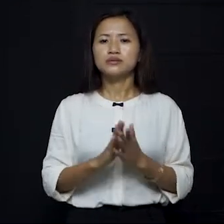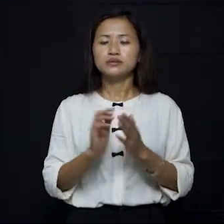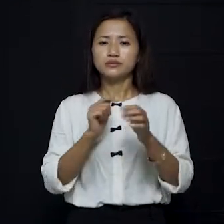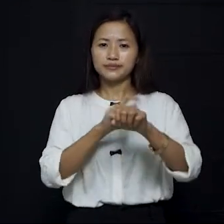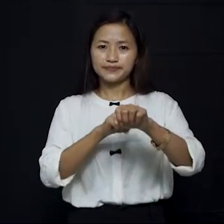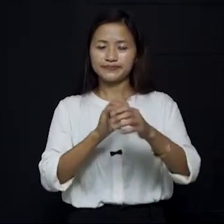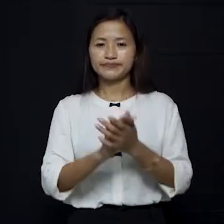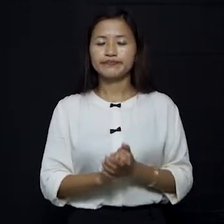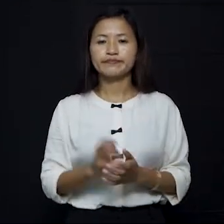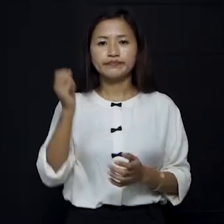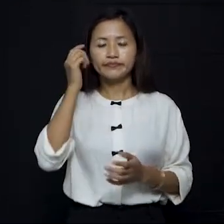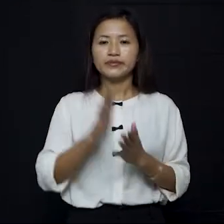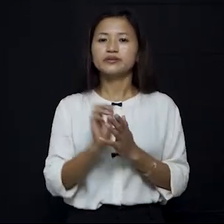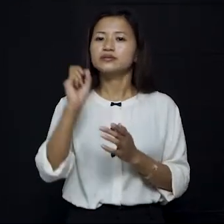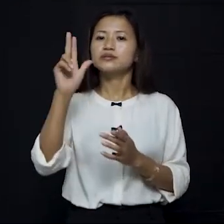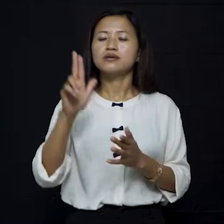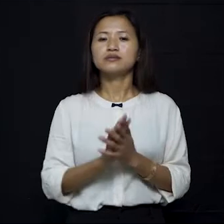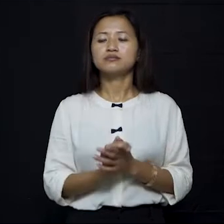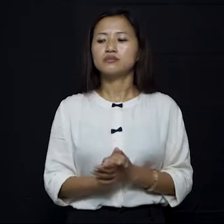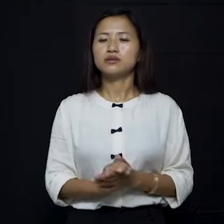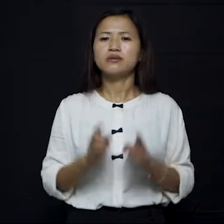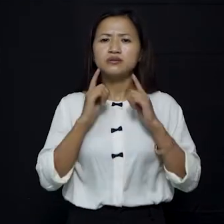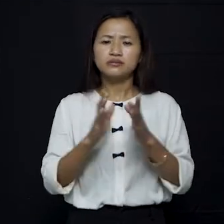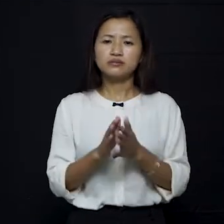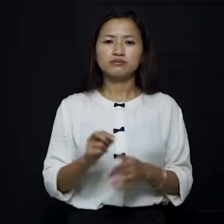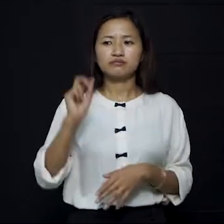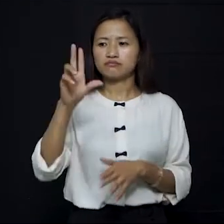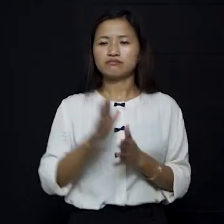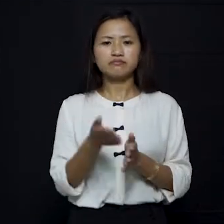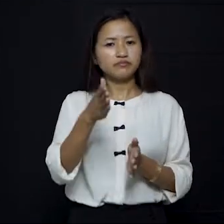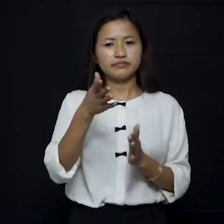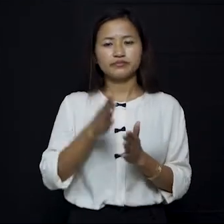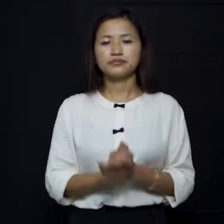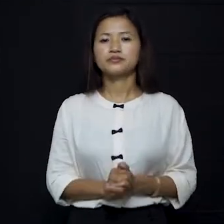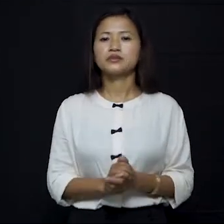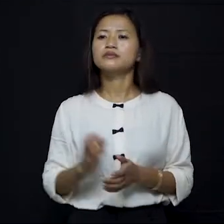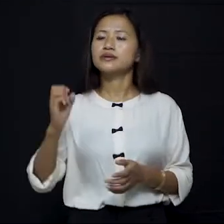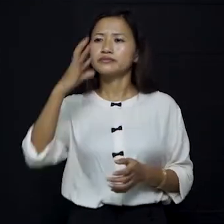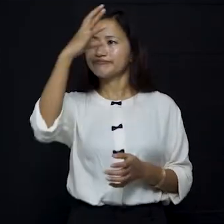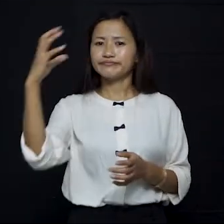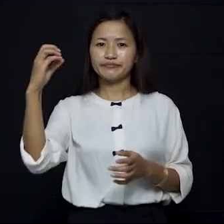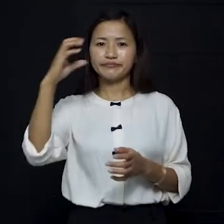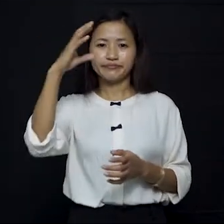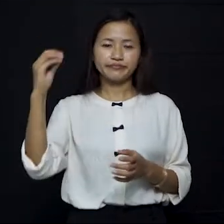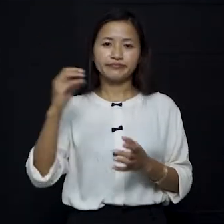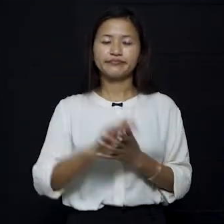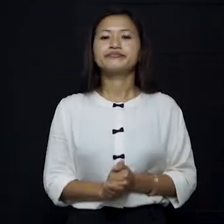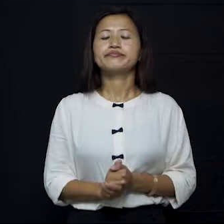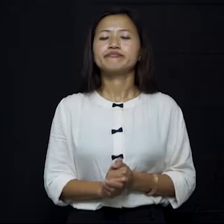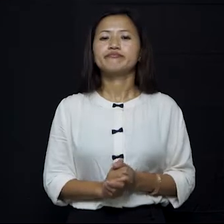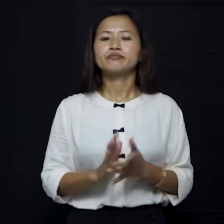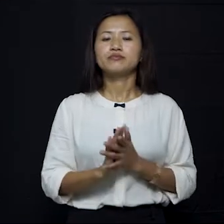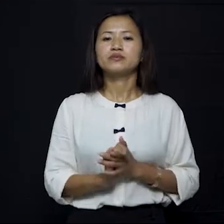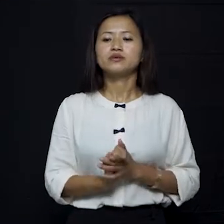time at 8, and it is not 8 anymore, okay? Maybe it's evening, okay? It's evening, then that means